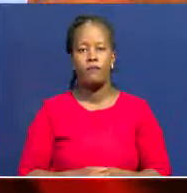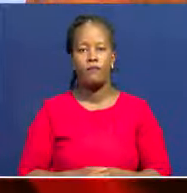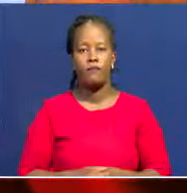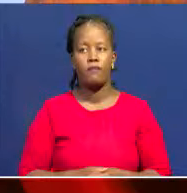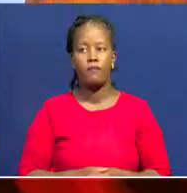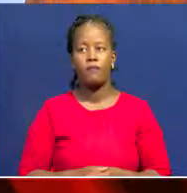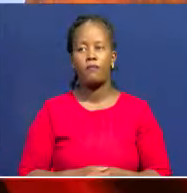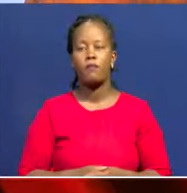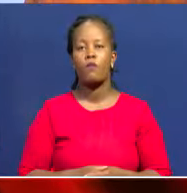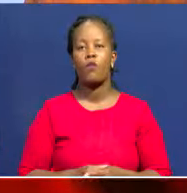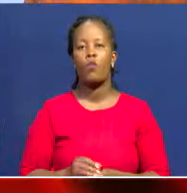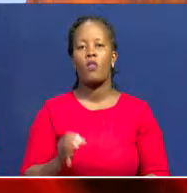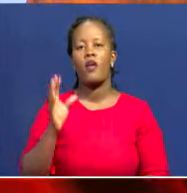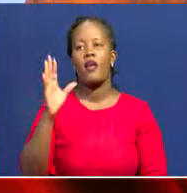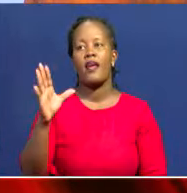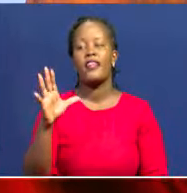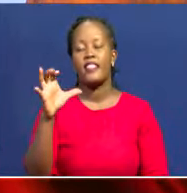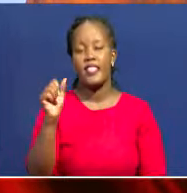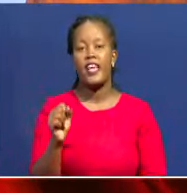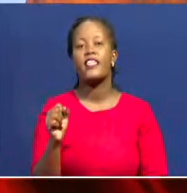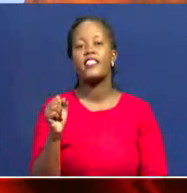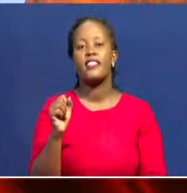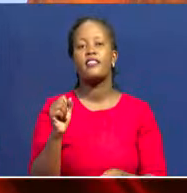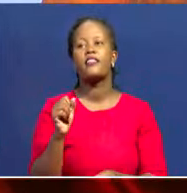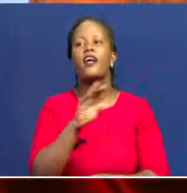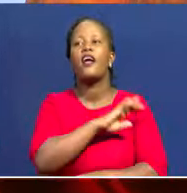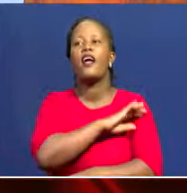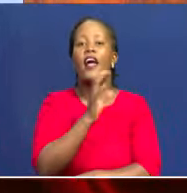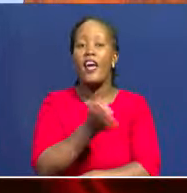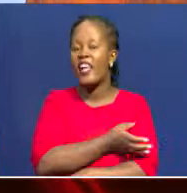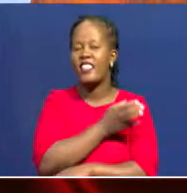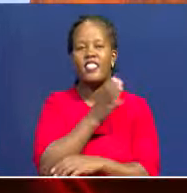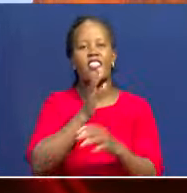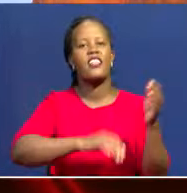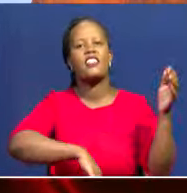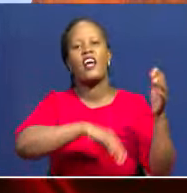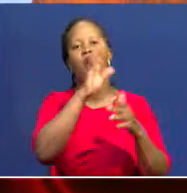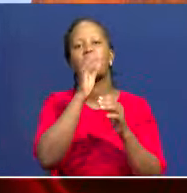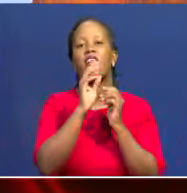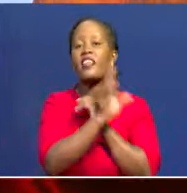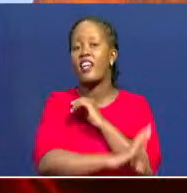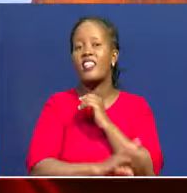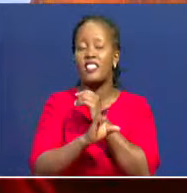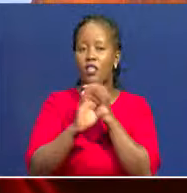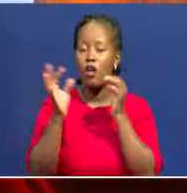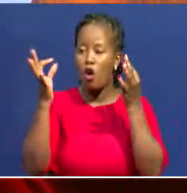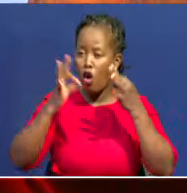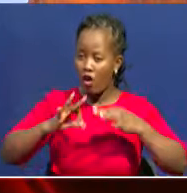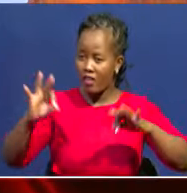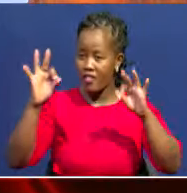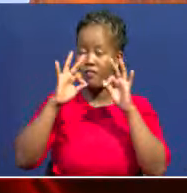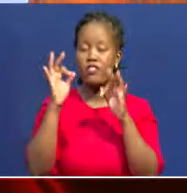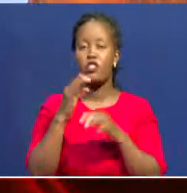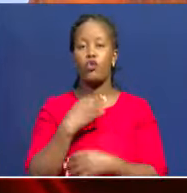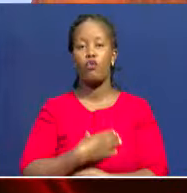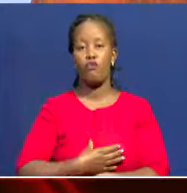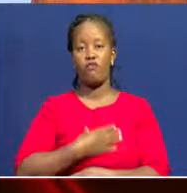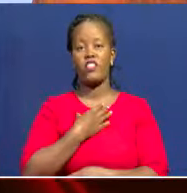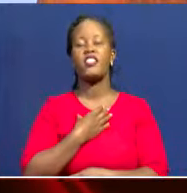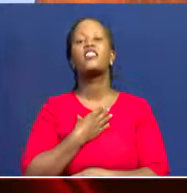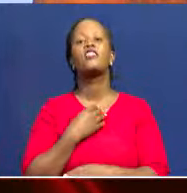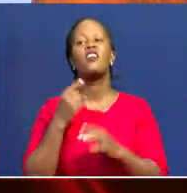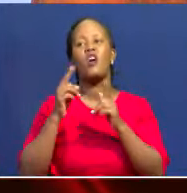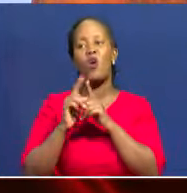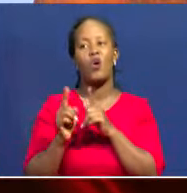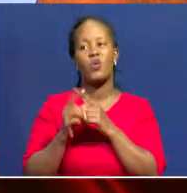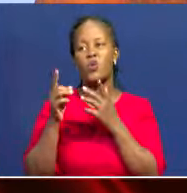The Cabinet Secretary, Mr. Davis Chirchir, EGH, is currently out of the country on official state duty and as such will not be